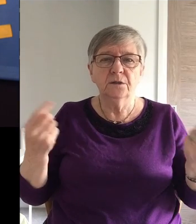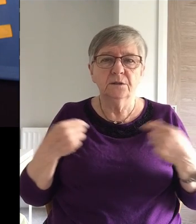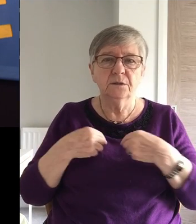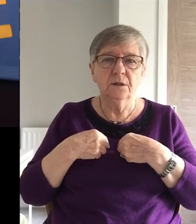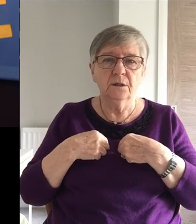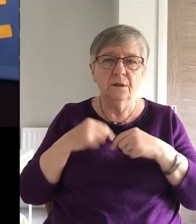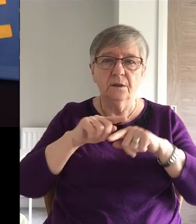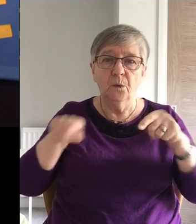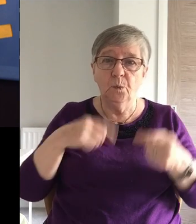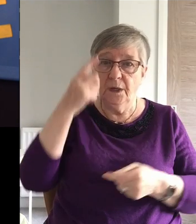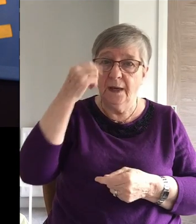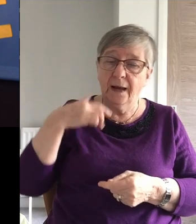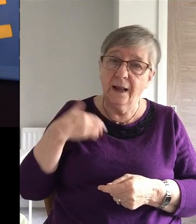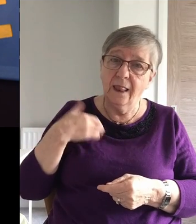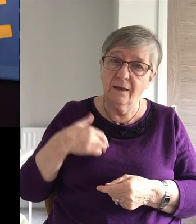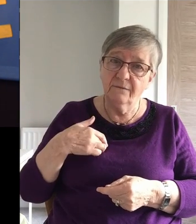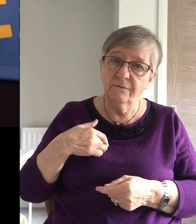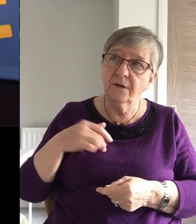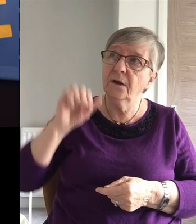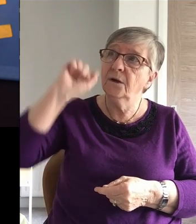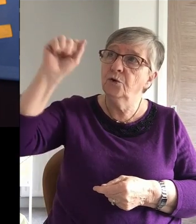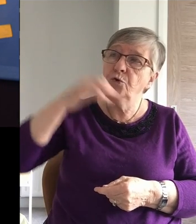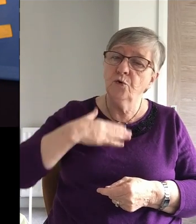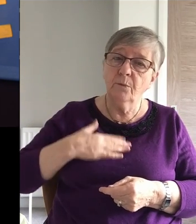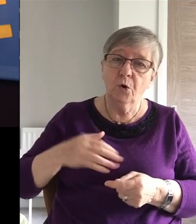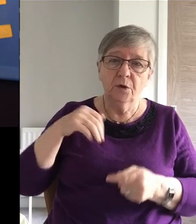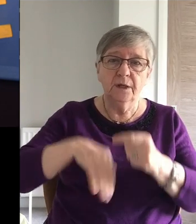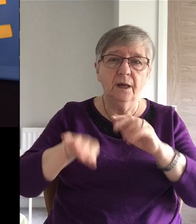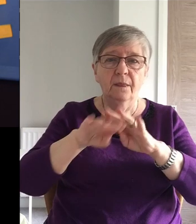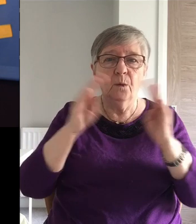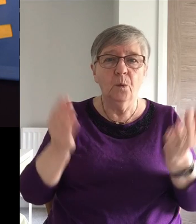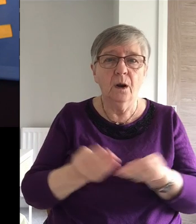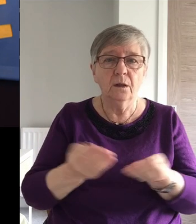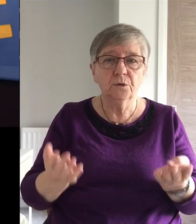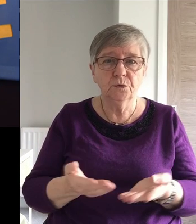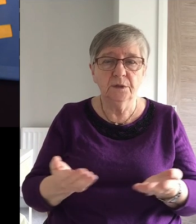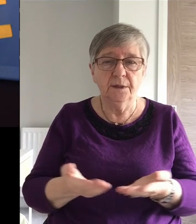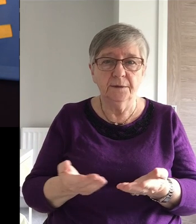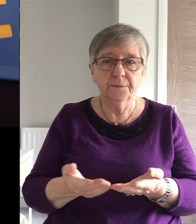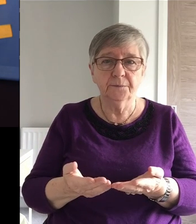that we might live as the body of Christ in your world today.